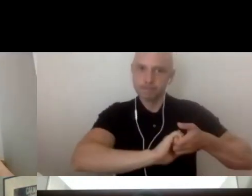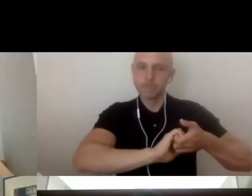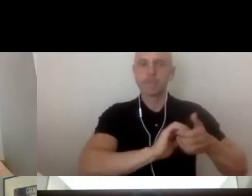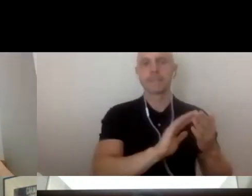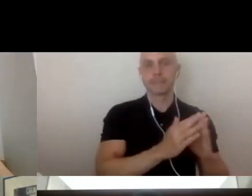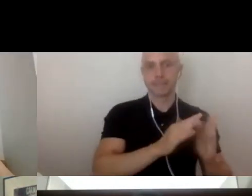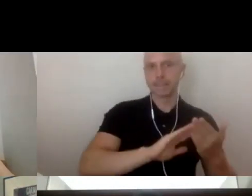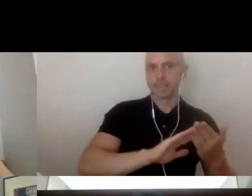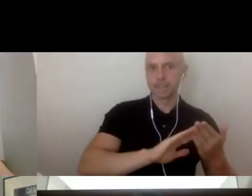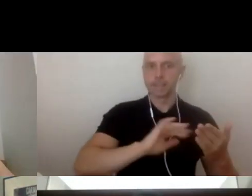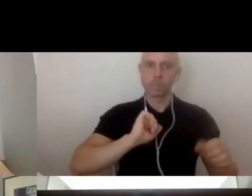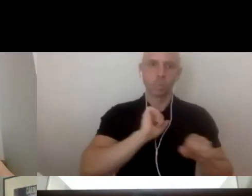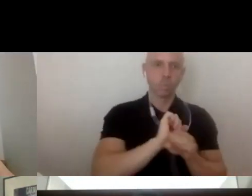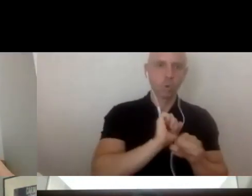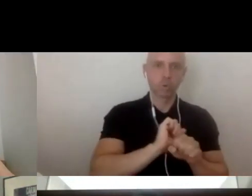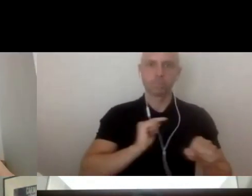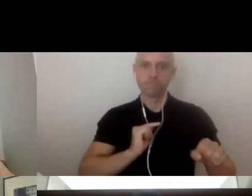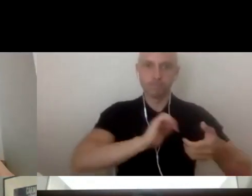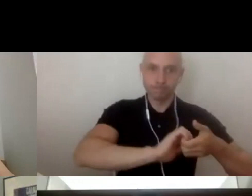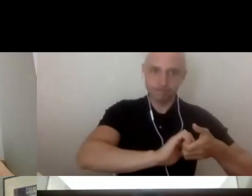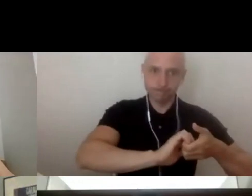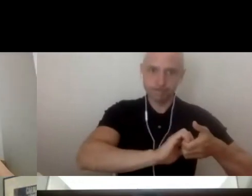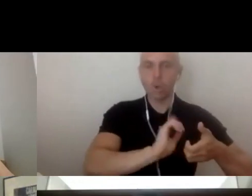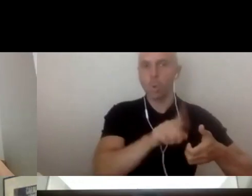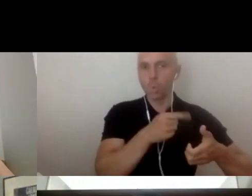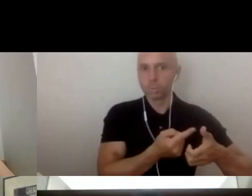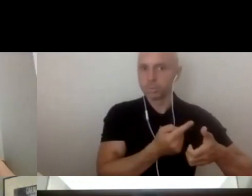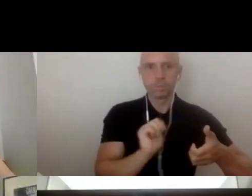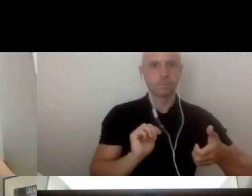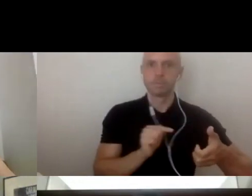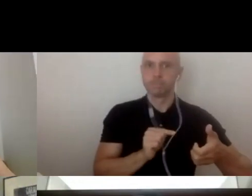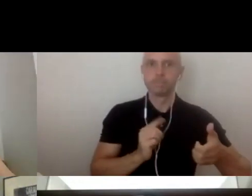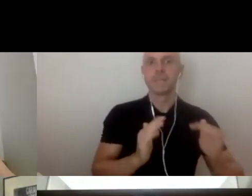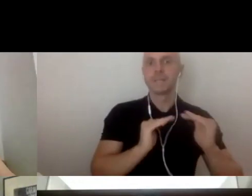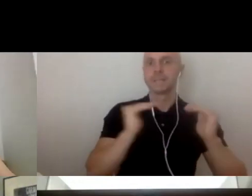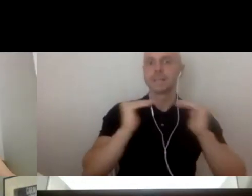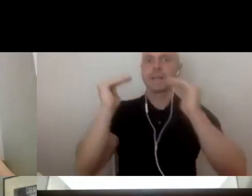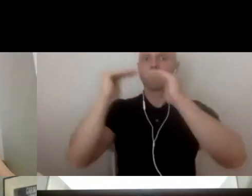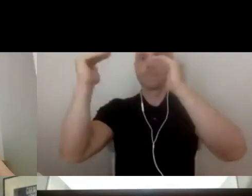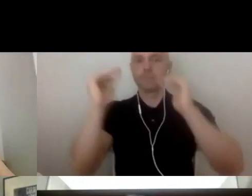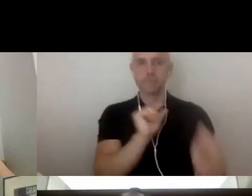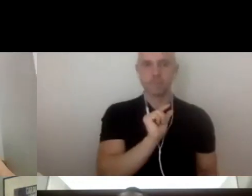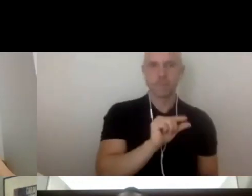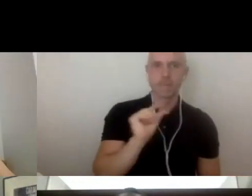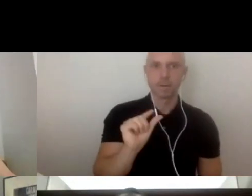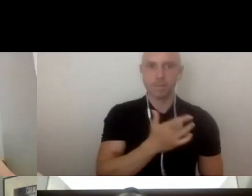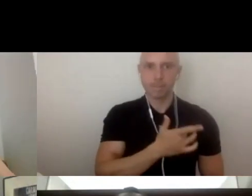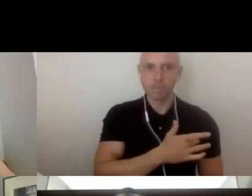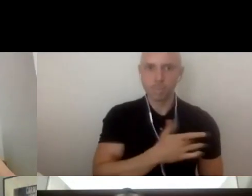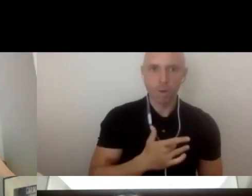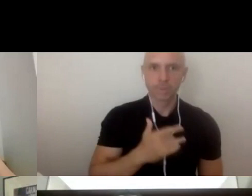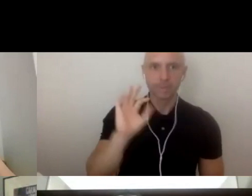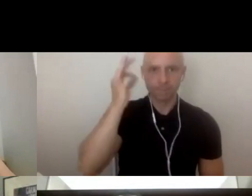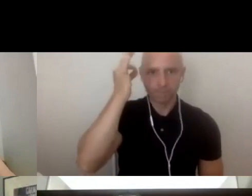but also indeed with all levels of government, both to advocate and to get resources, ideas, and information out